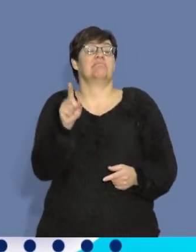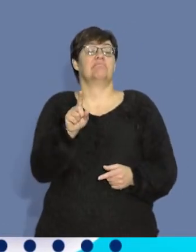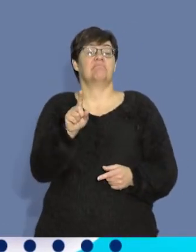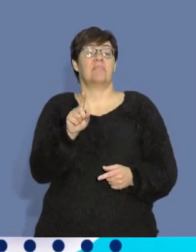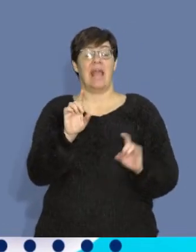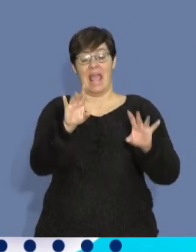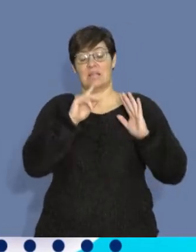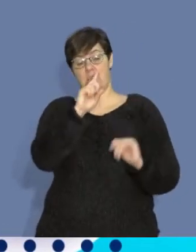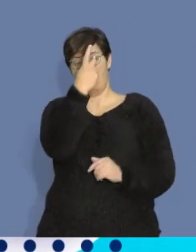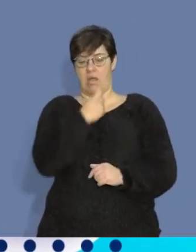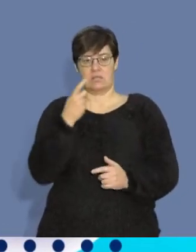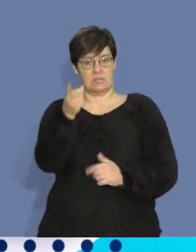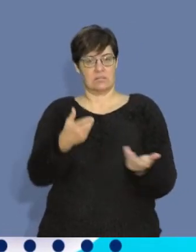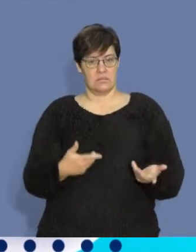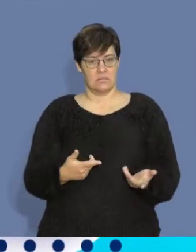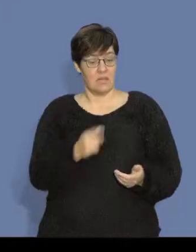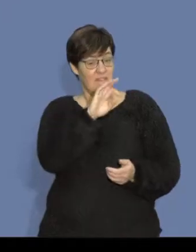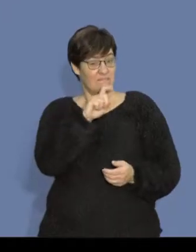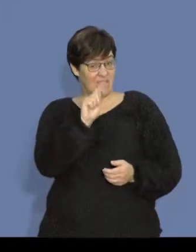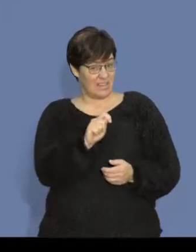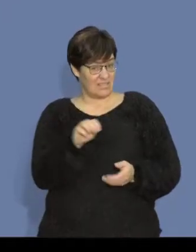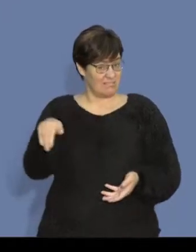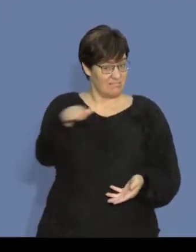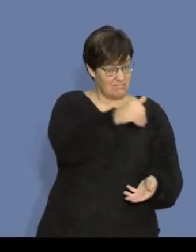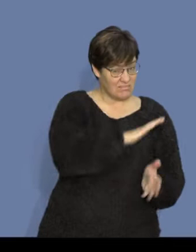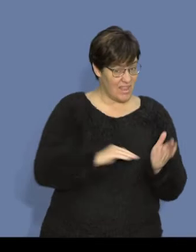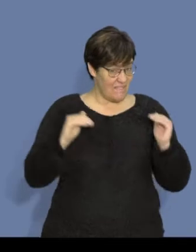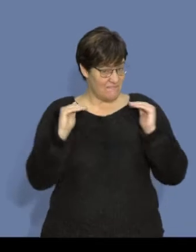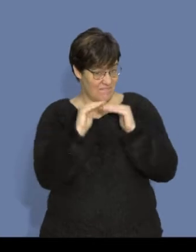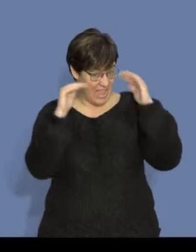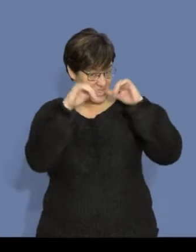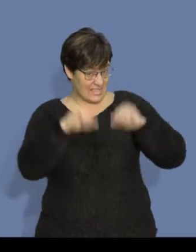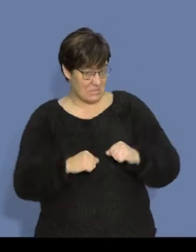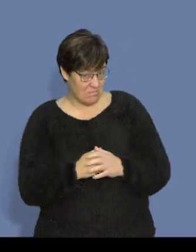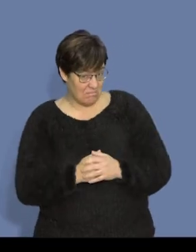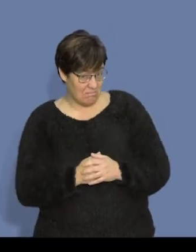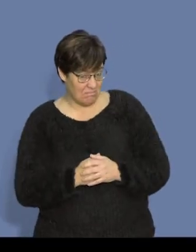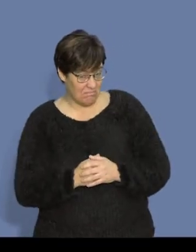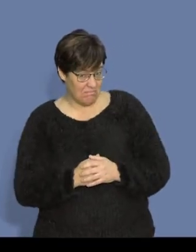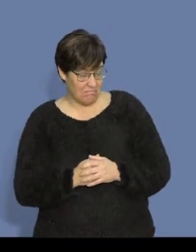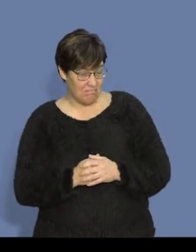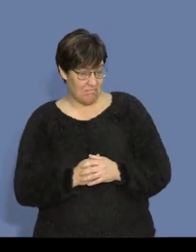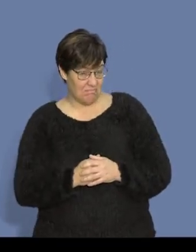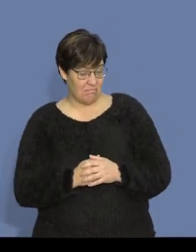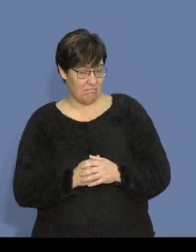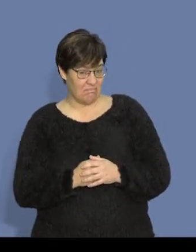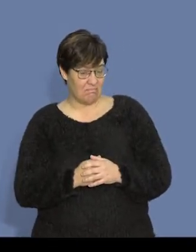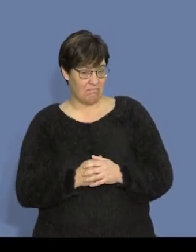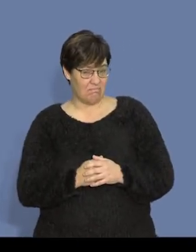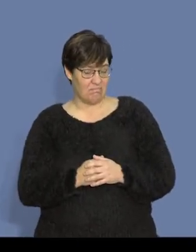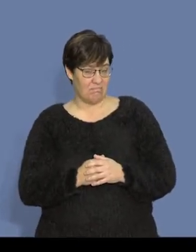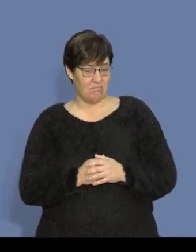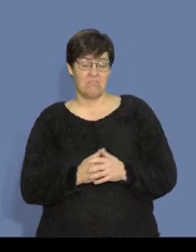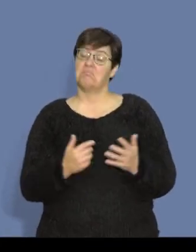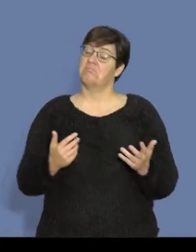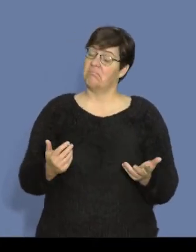you were asked, is the collection of VAT a fair system of taxation, right? Clearly